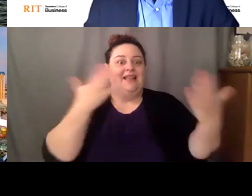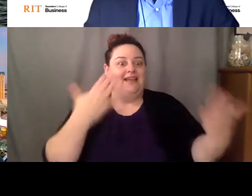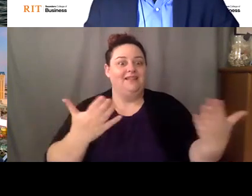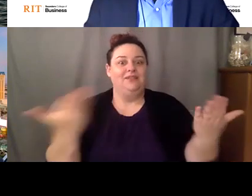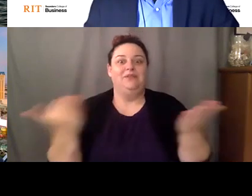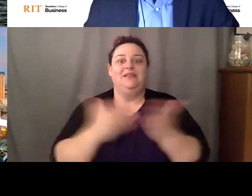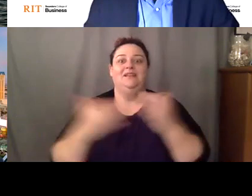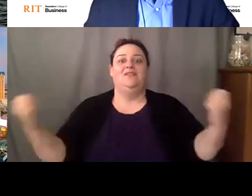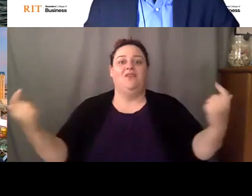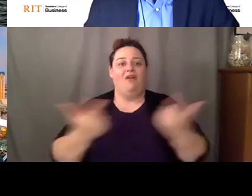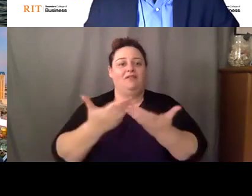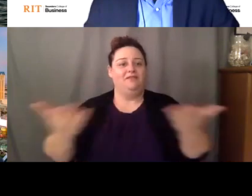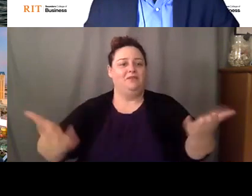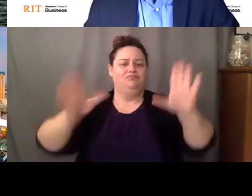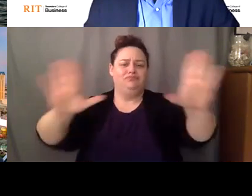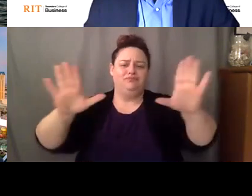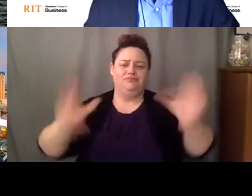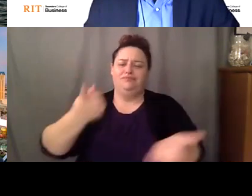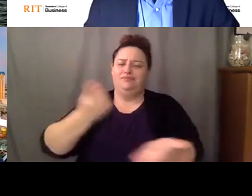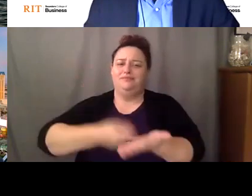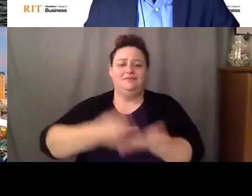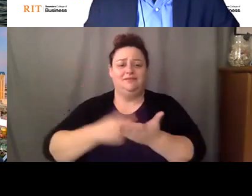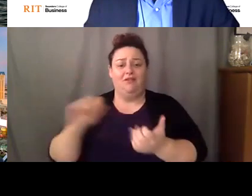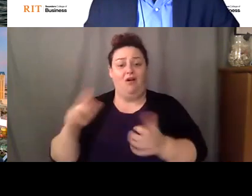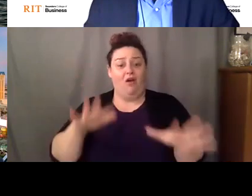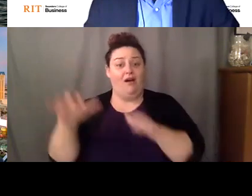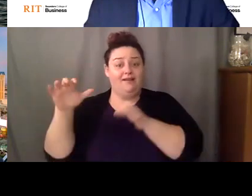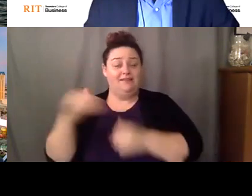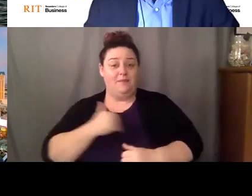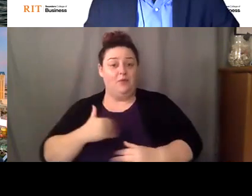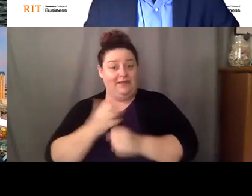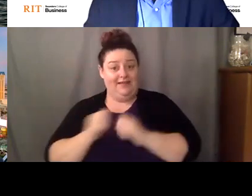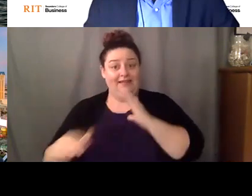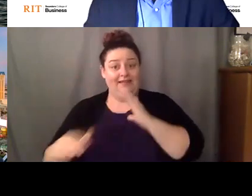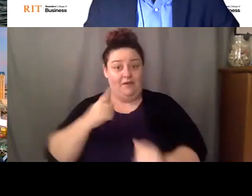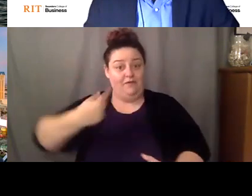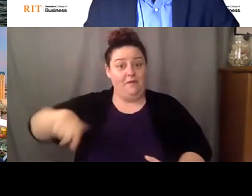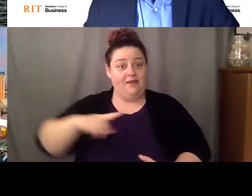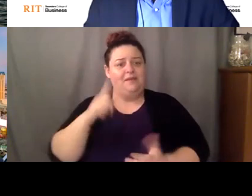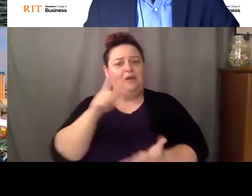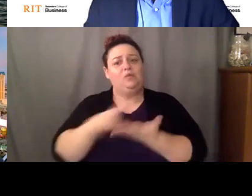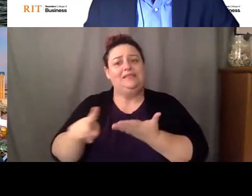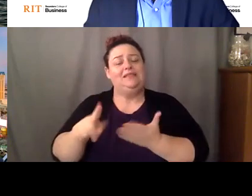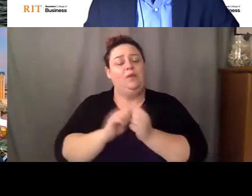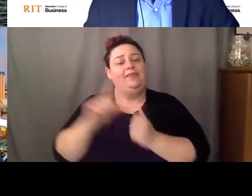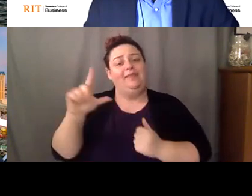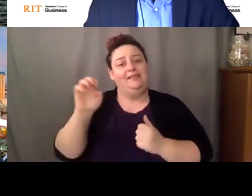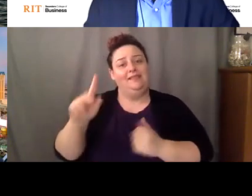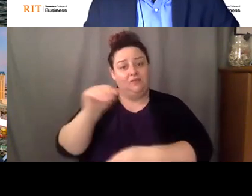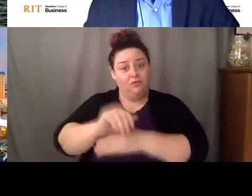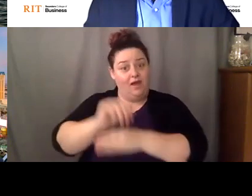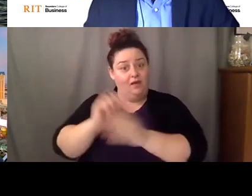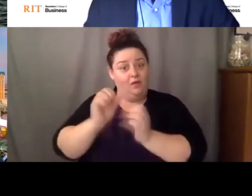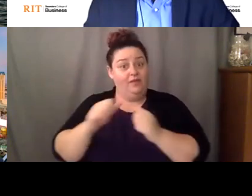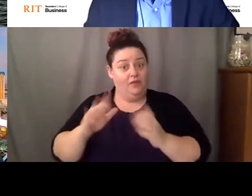excellent discussion this evening. All audience members will receive an email from us in about a week with a link to today's webinar